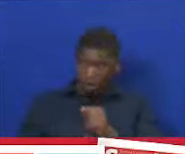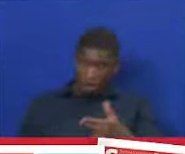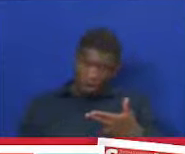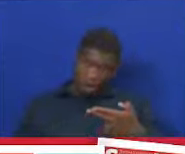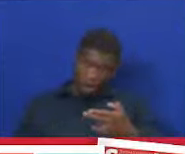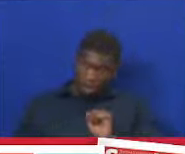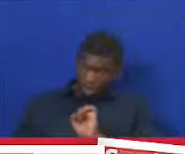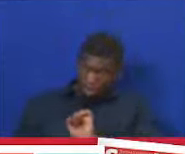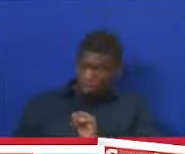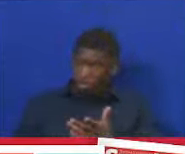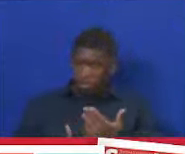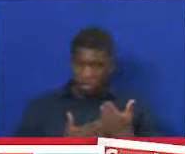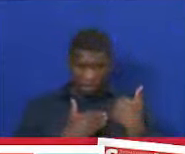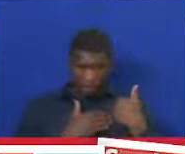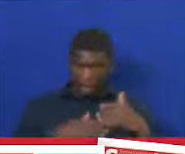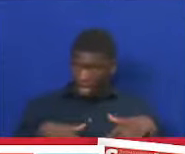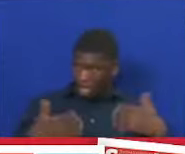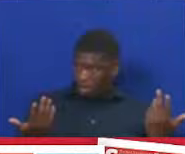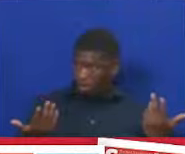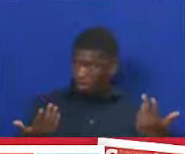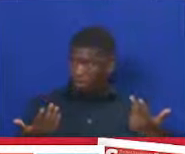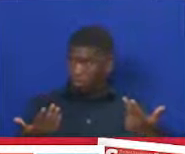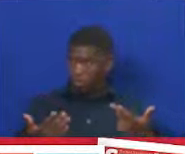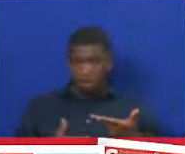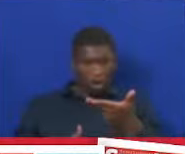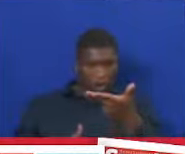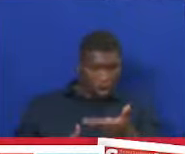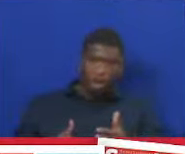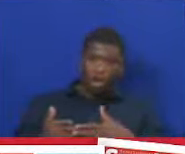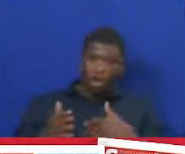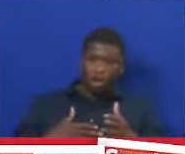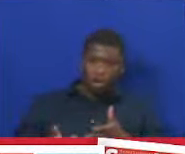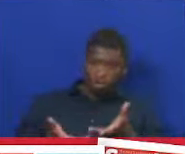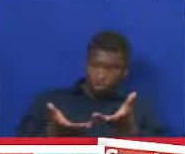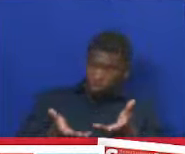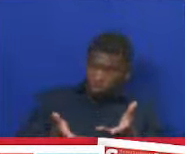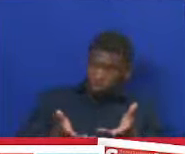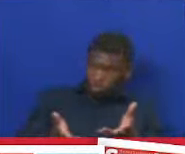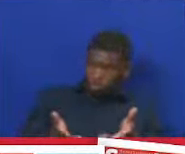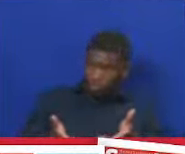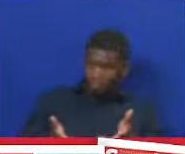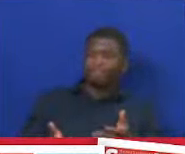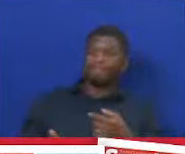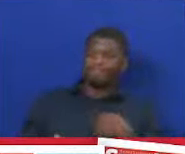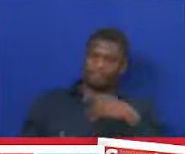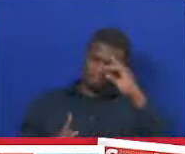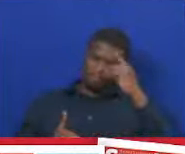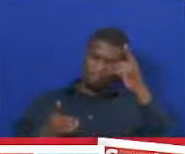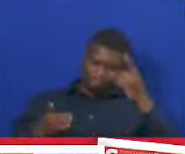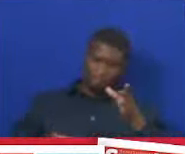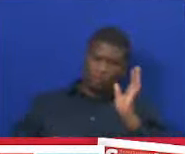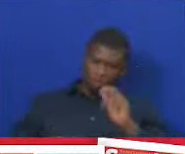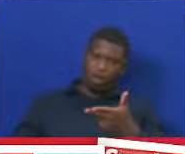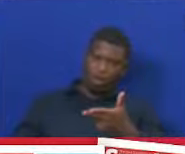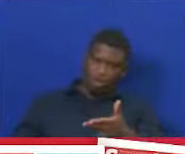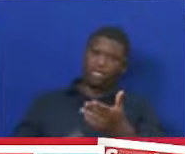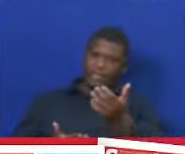stored in a proper manner, then I will resolve to seize the firearm to